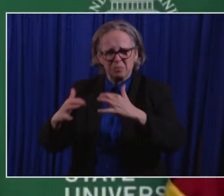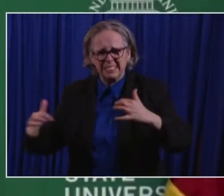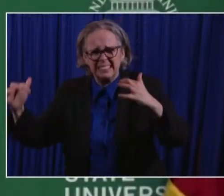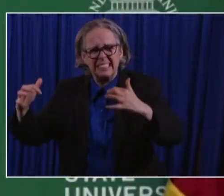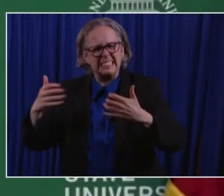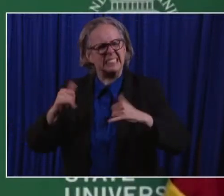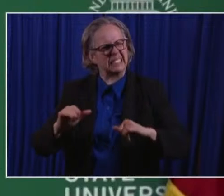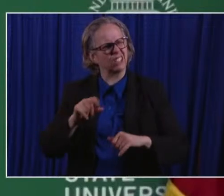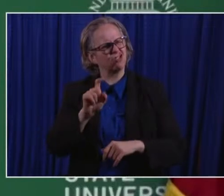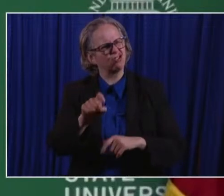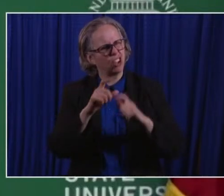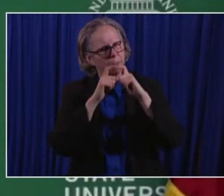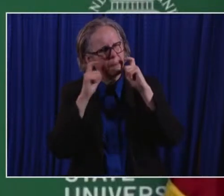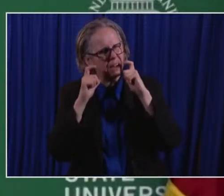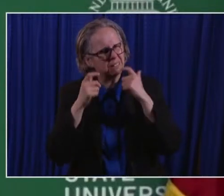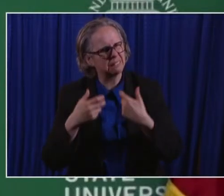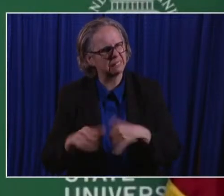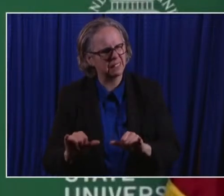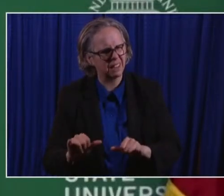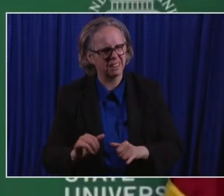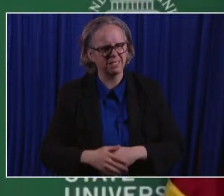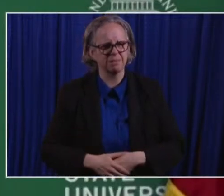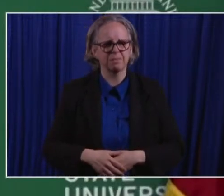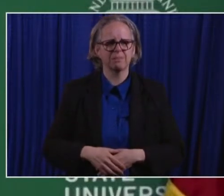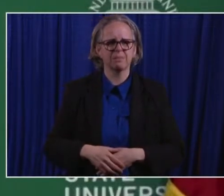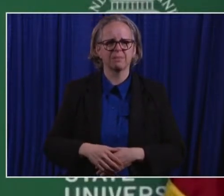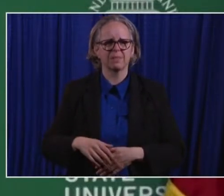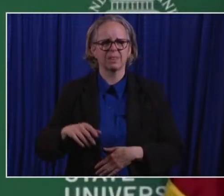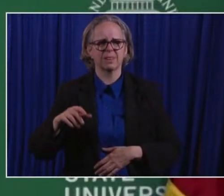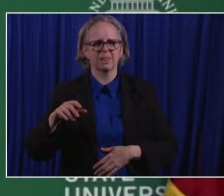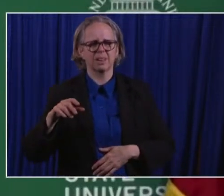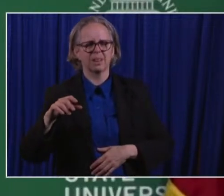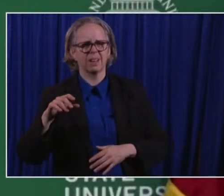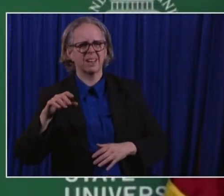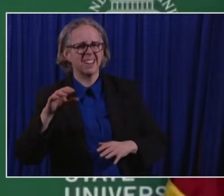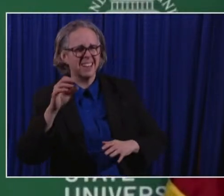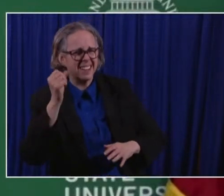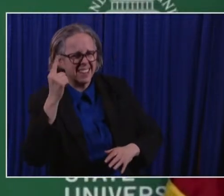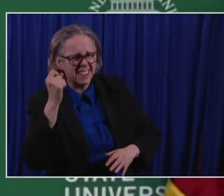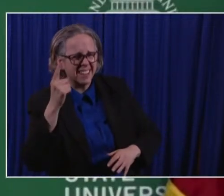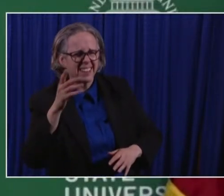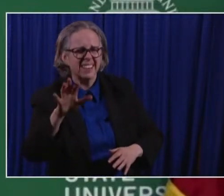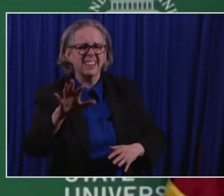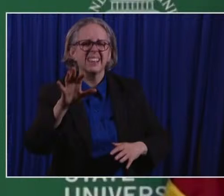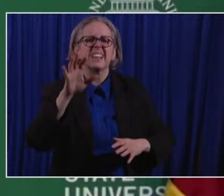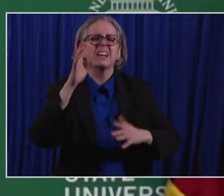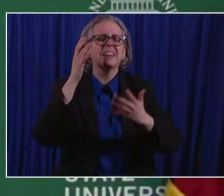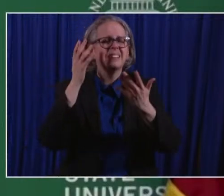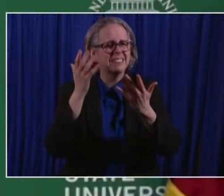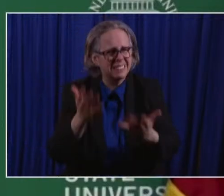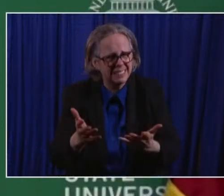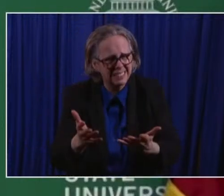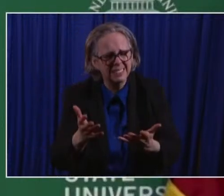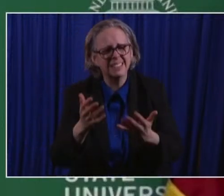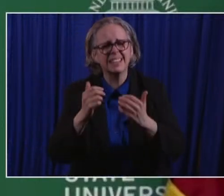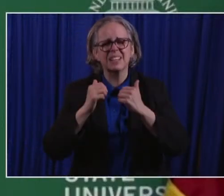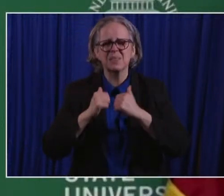that. But I think it does come down, though, ultimately to,